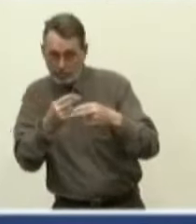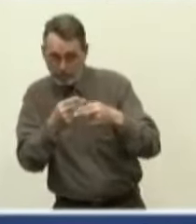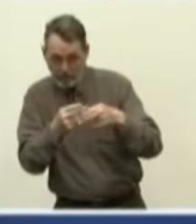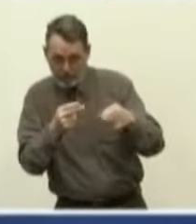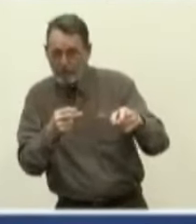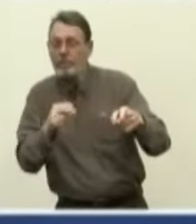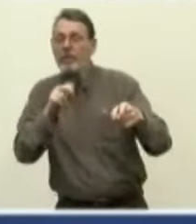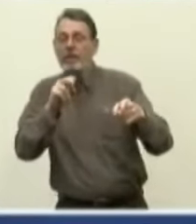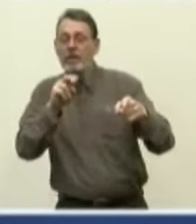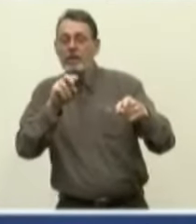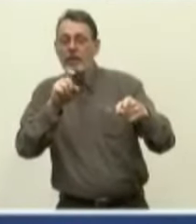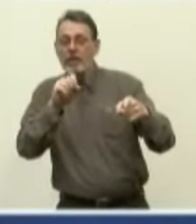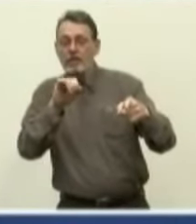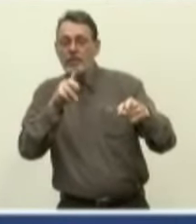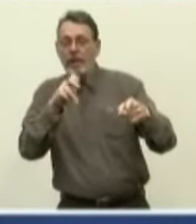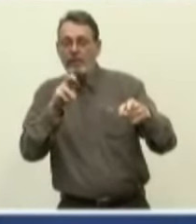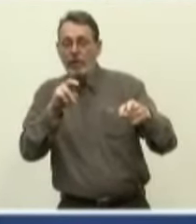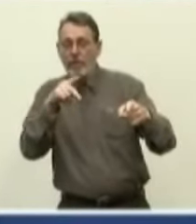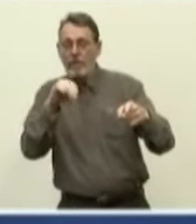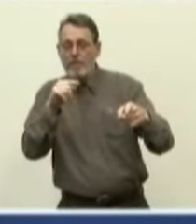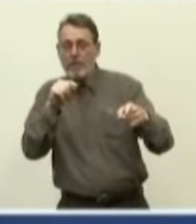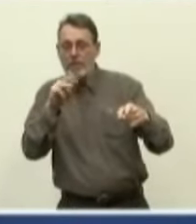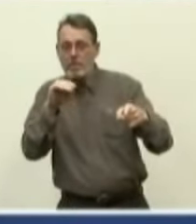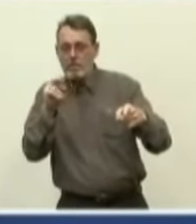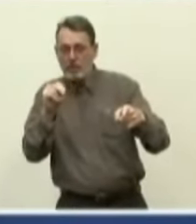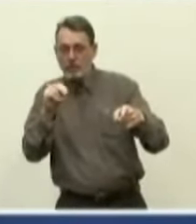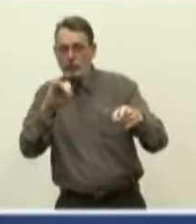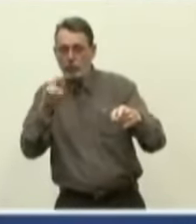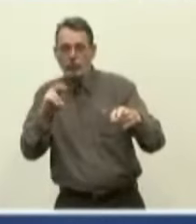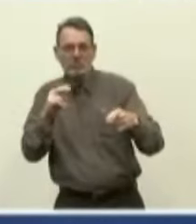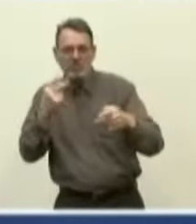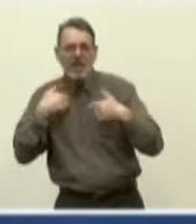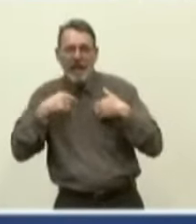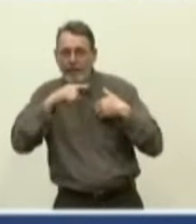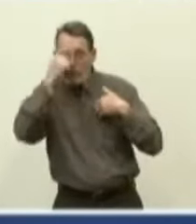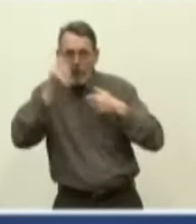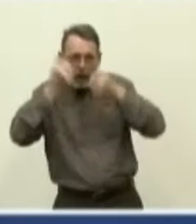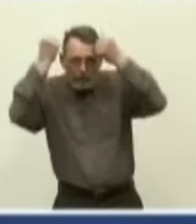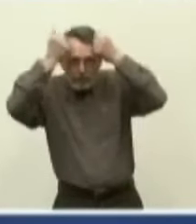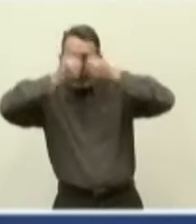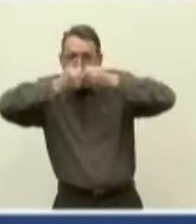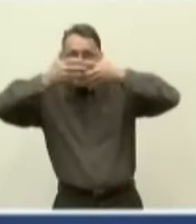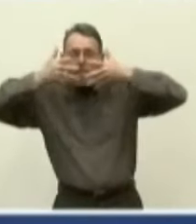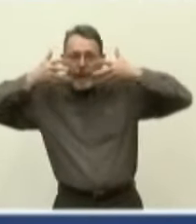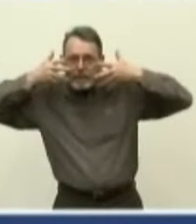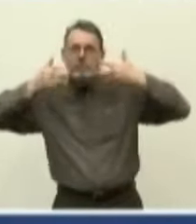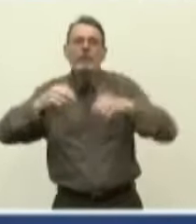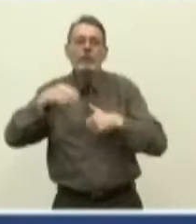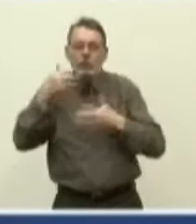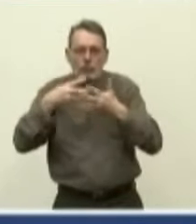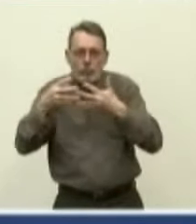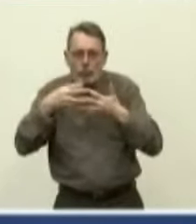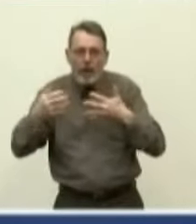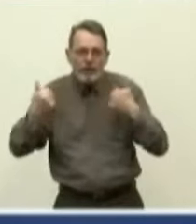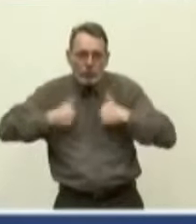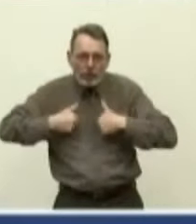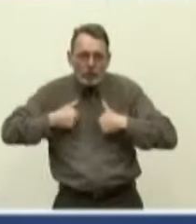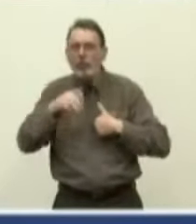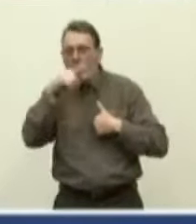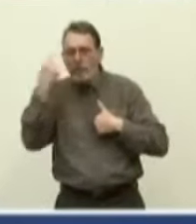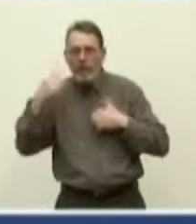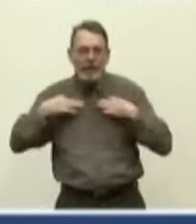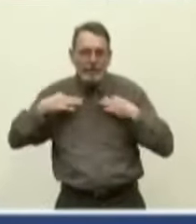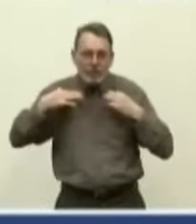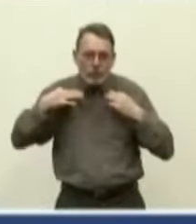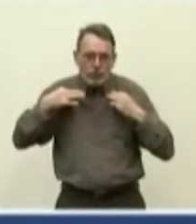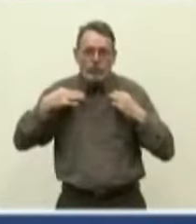Jr., was seen wearing a black ski mask, gray sweatshirt, black t-shirt, blue pants, and black